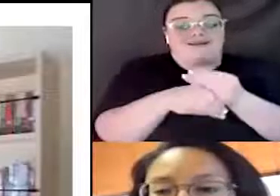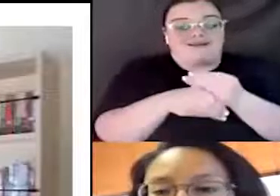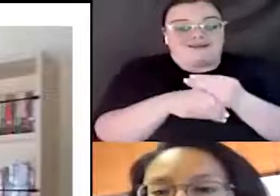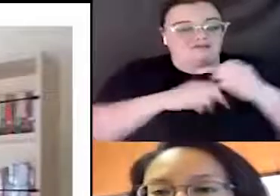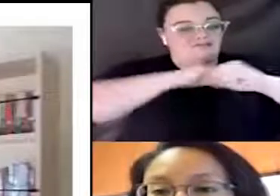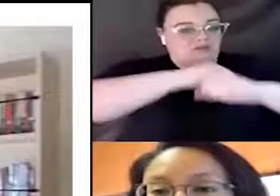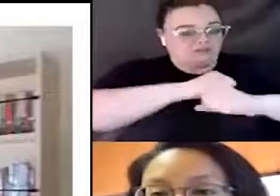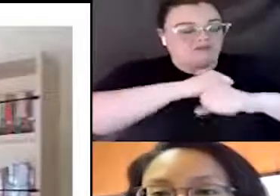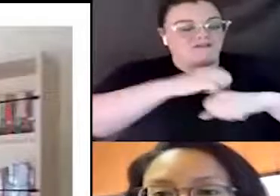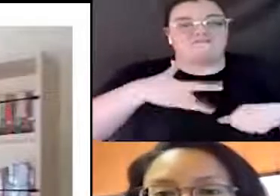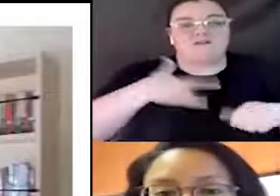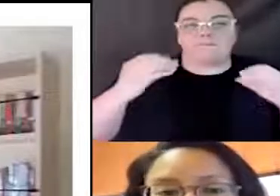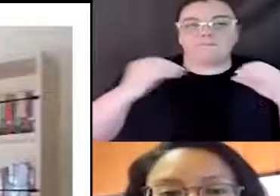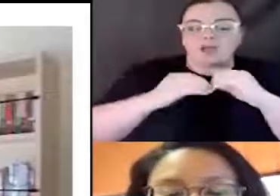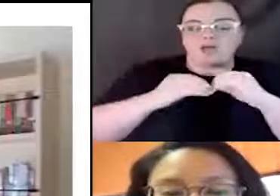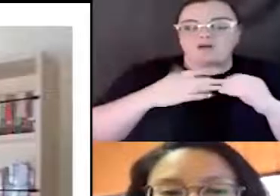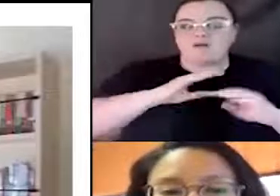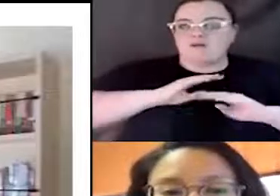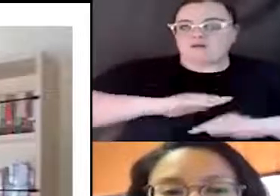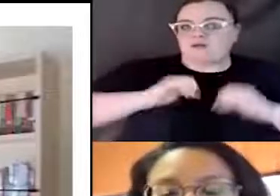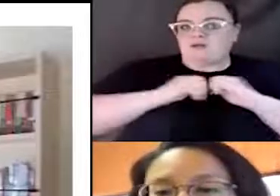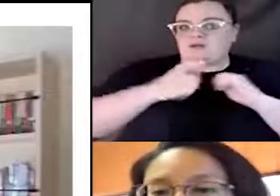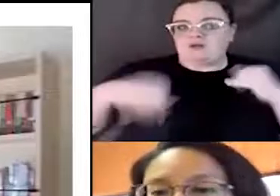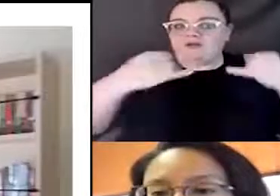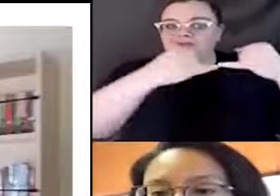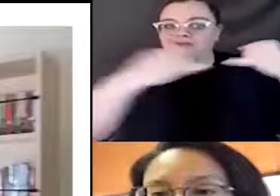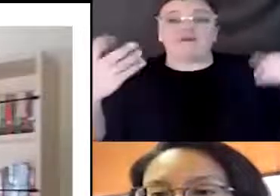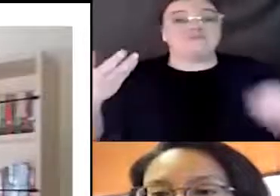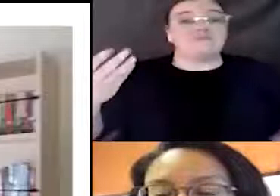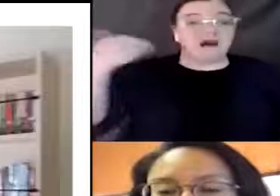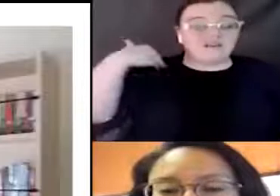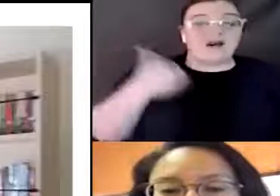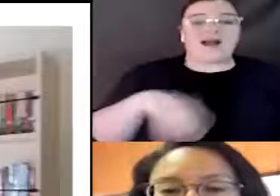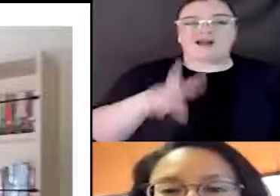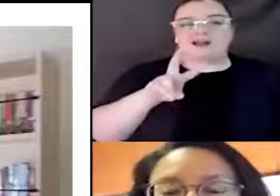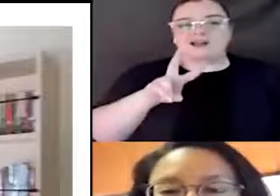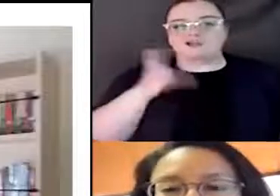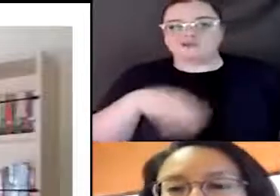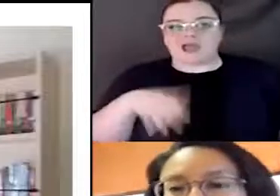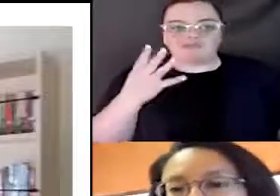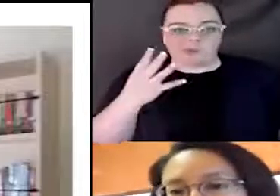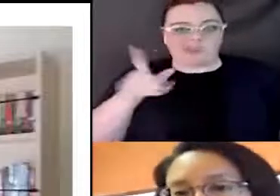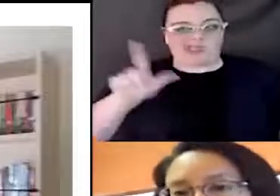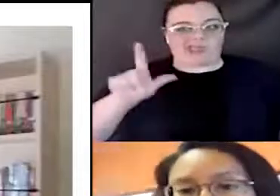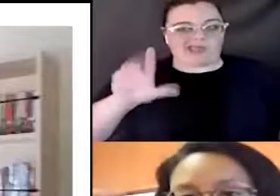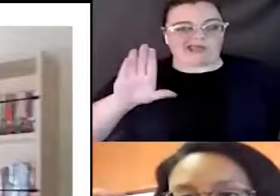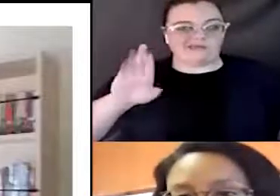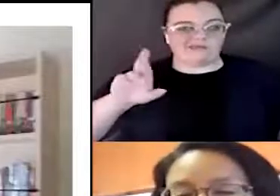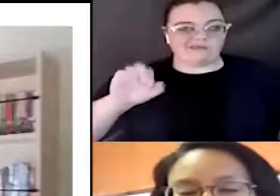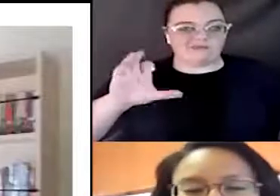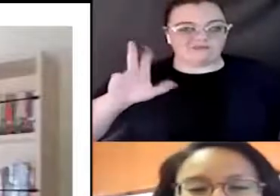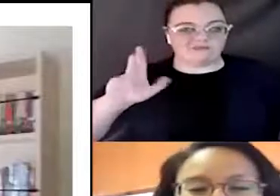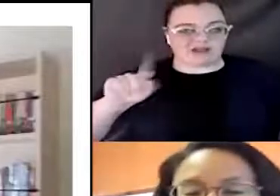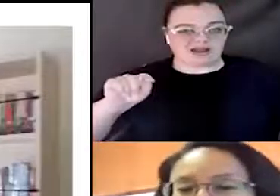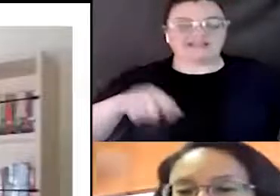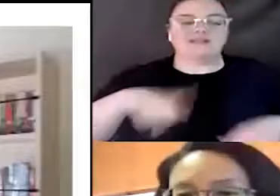more secure with them in place. They used to have a 2x4L bracket. And so he kind of double